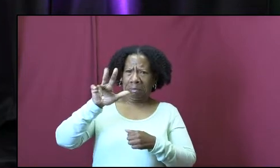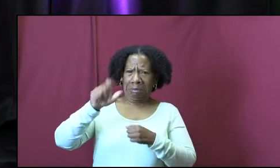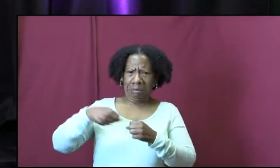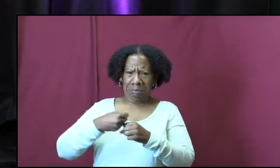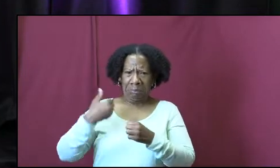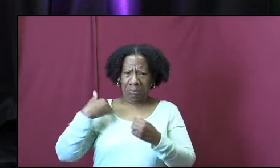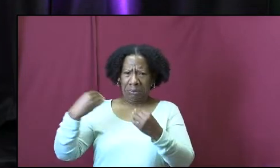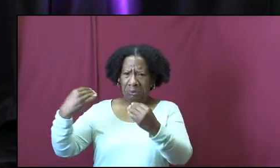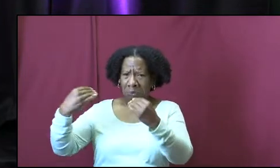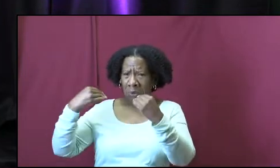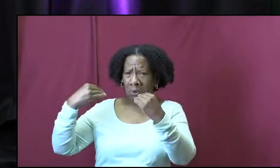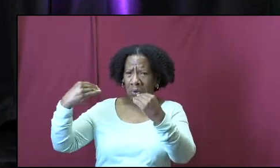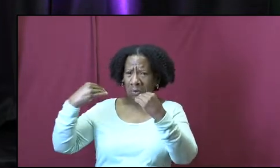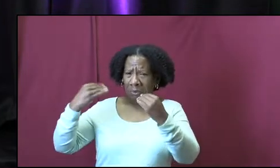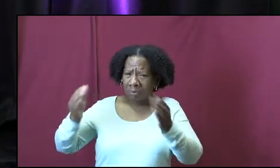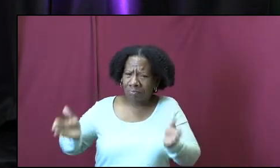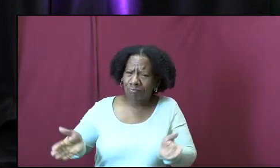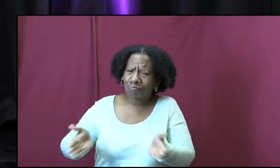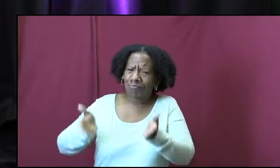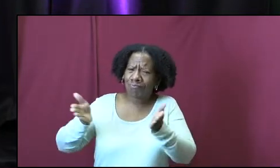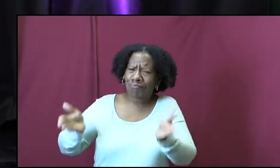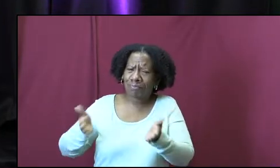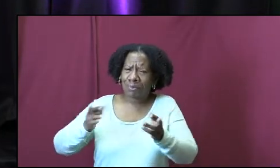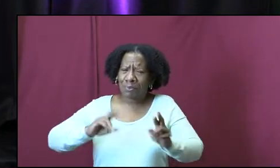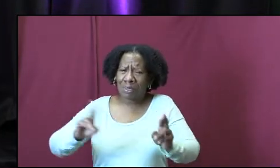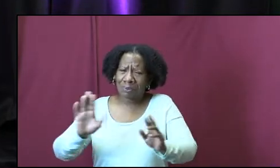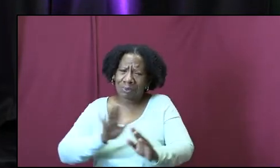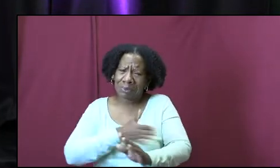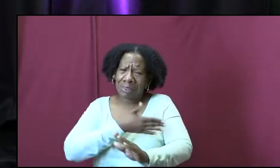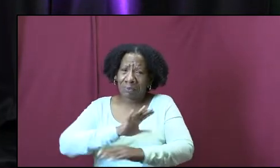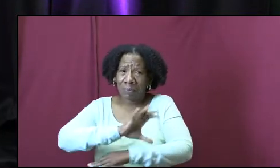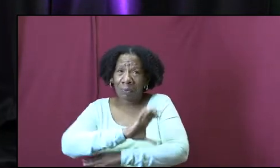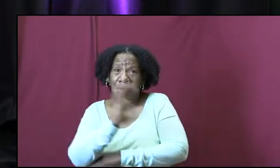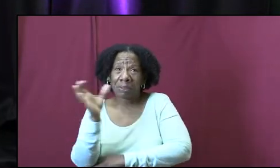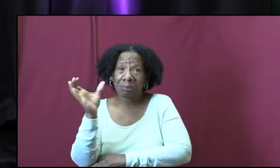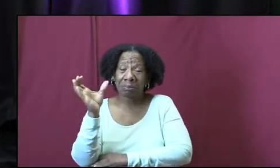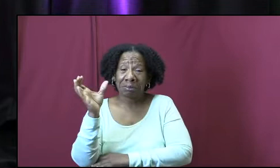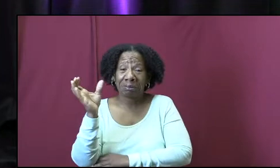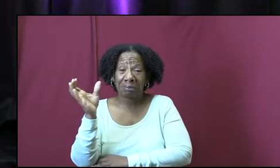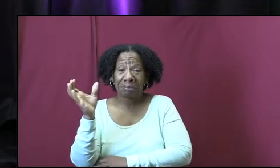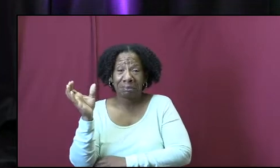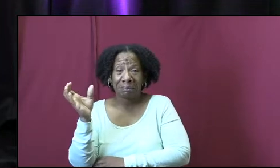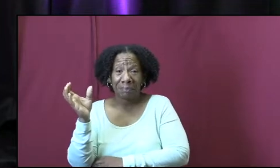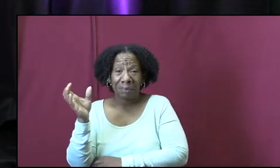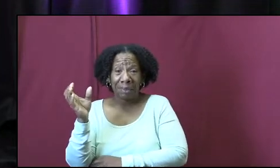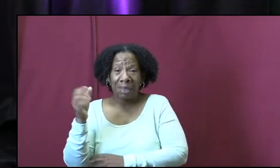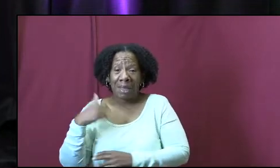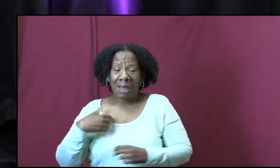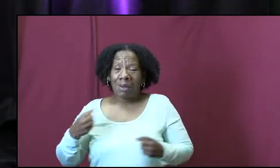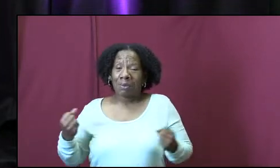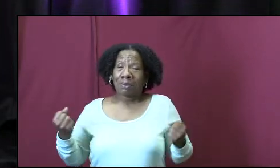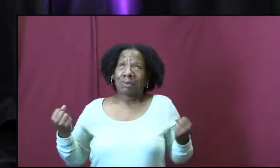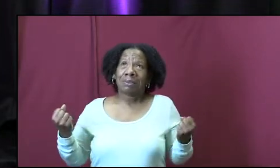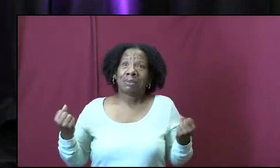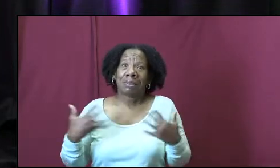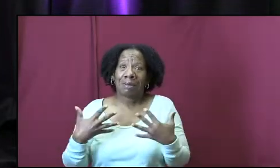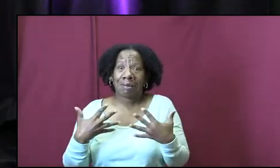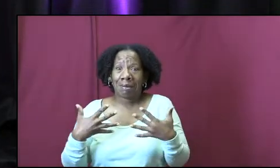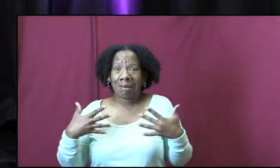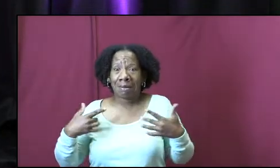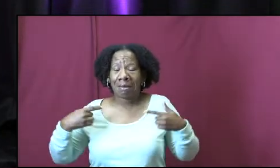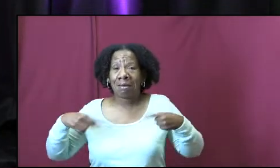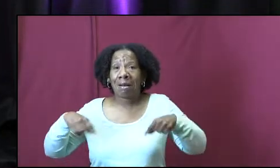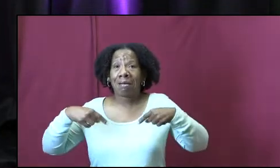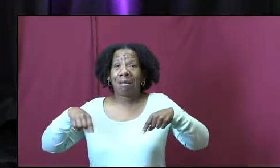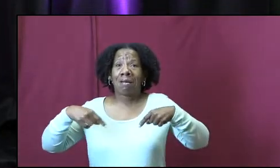up to get me ready to sing for Christmas. And I was so afraid. I was so afraid.